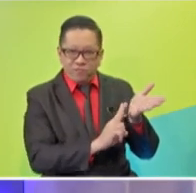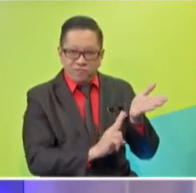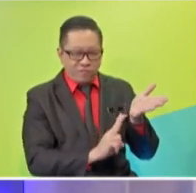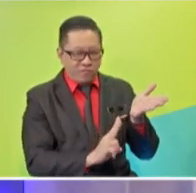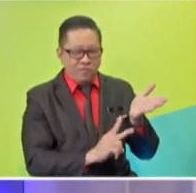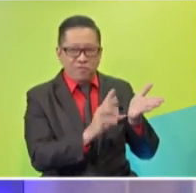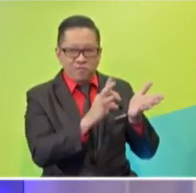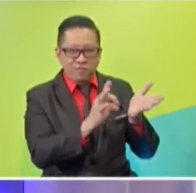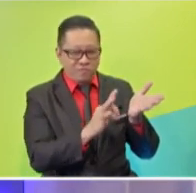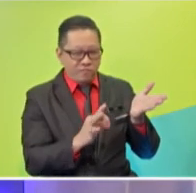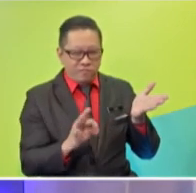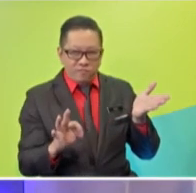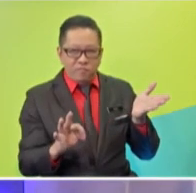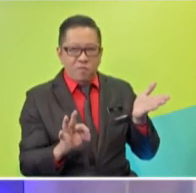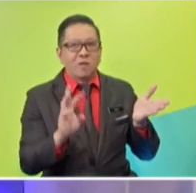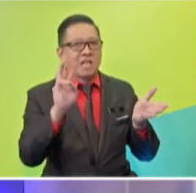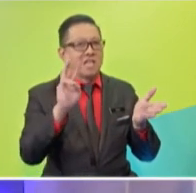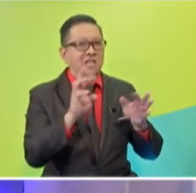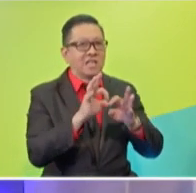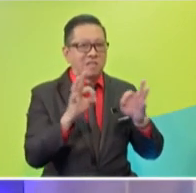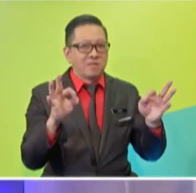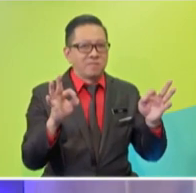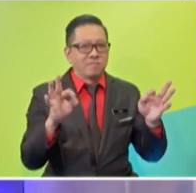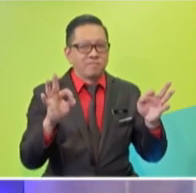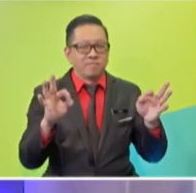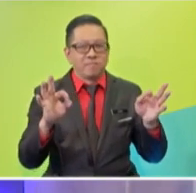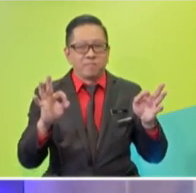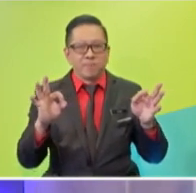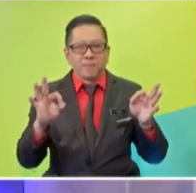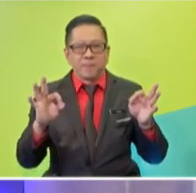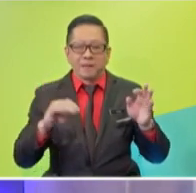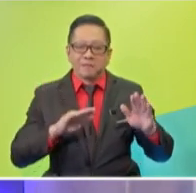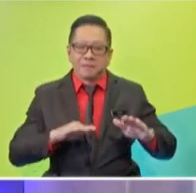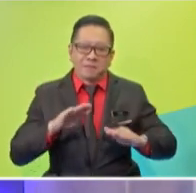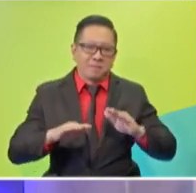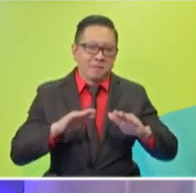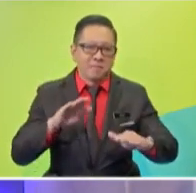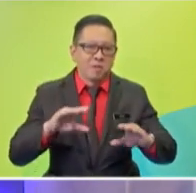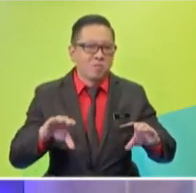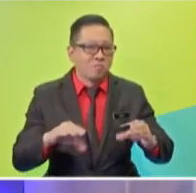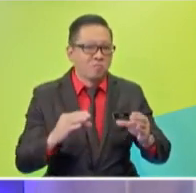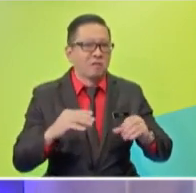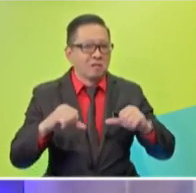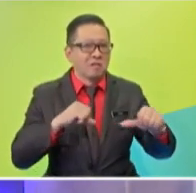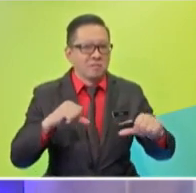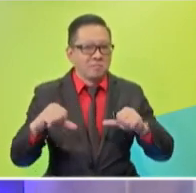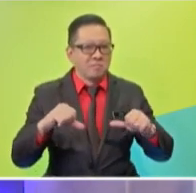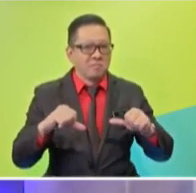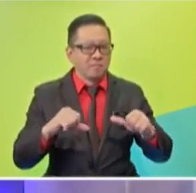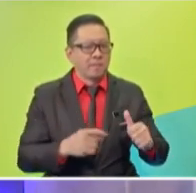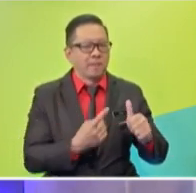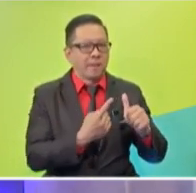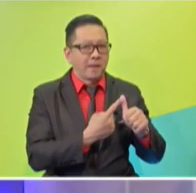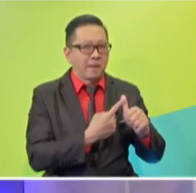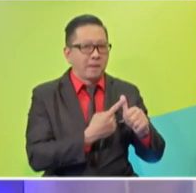statements there. So we have 6 statements, all right? Steps of doing something. So the first one, A, is warm